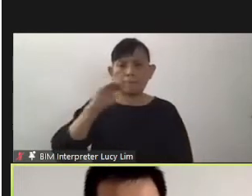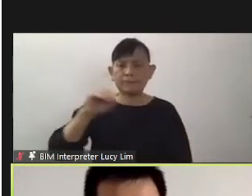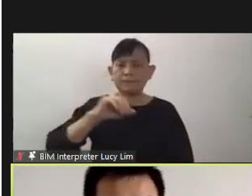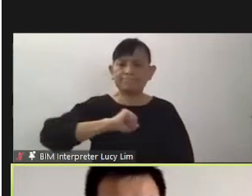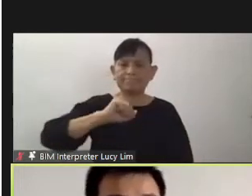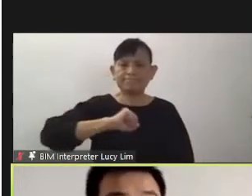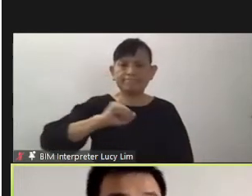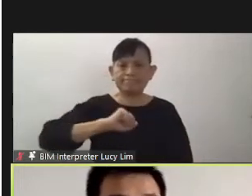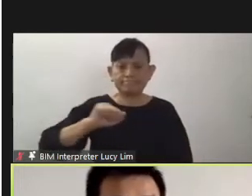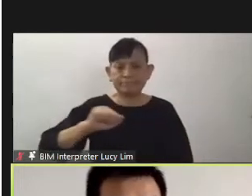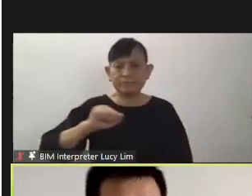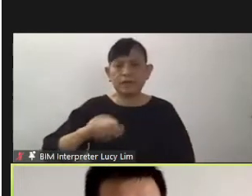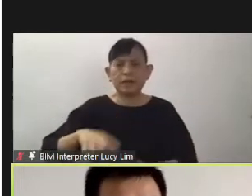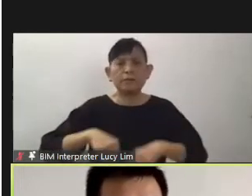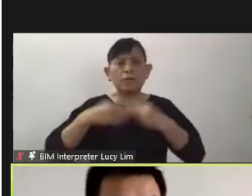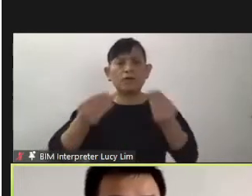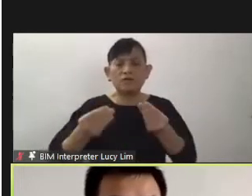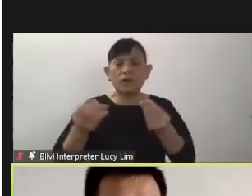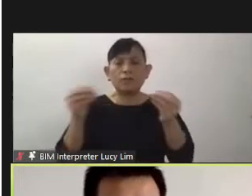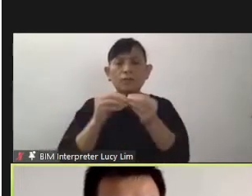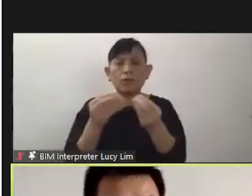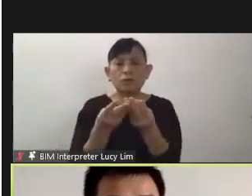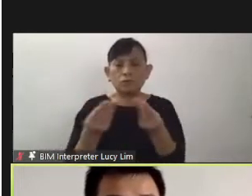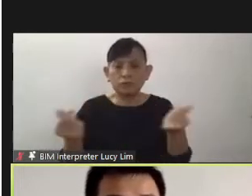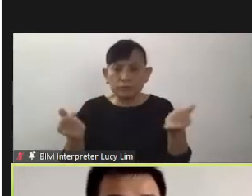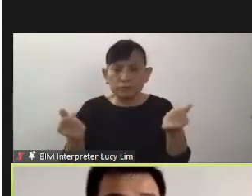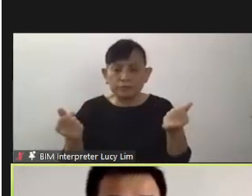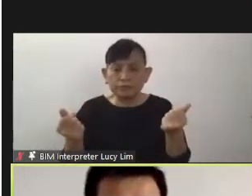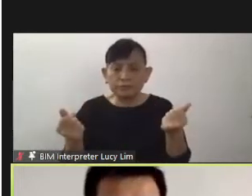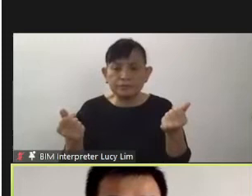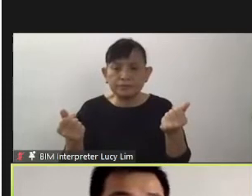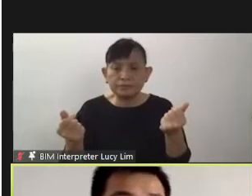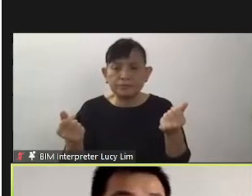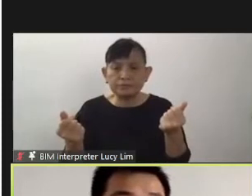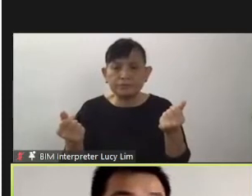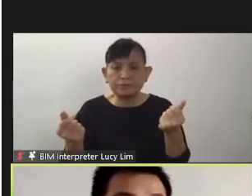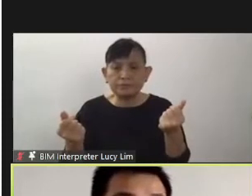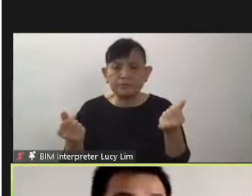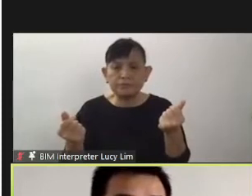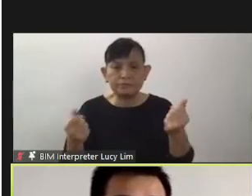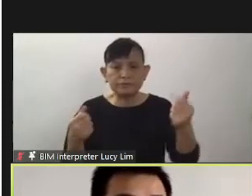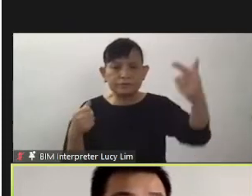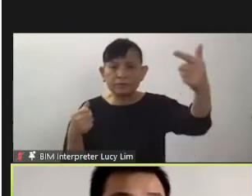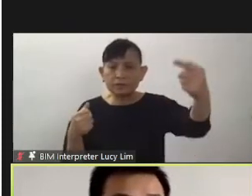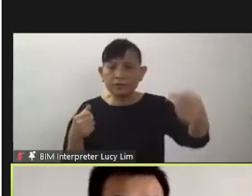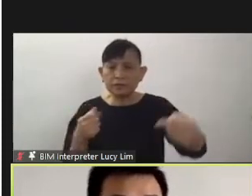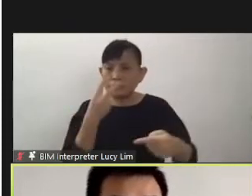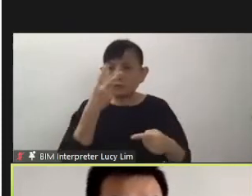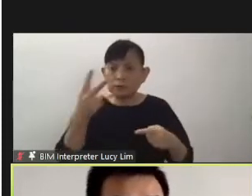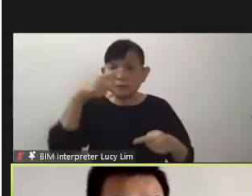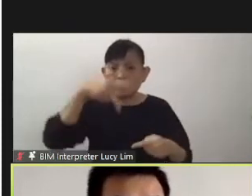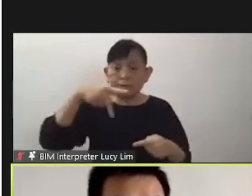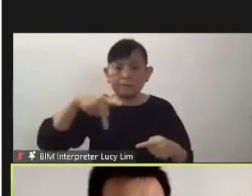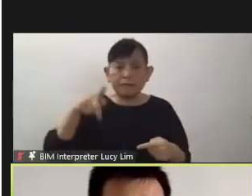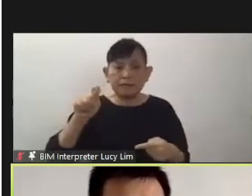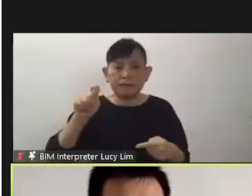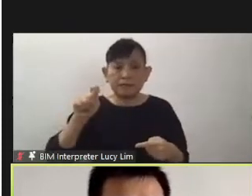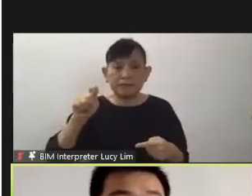to provide more solutions. Like for example, these are the solutions that we would like to provide. Like we want